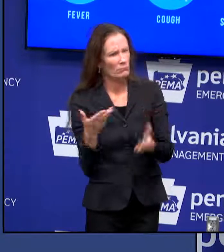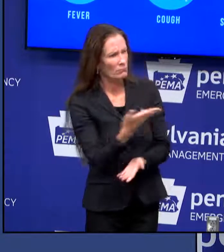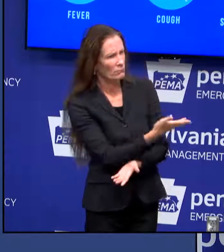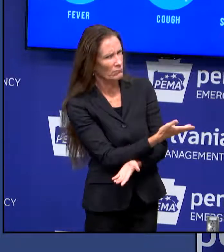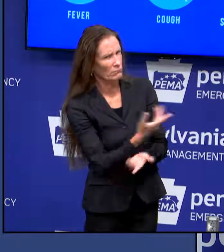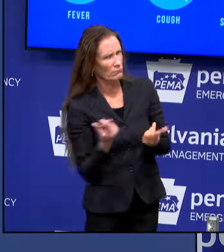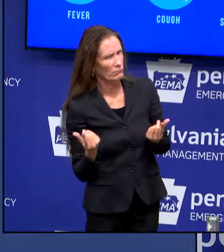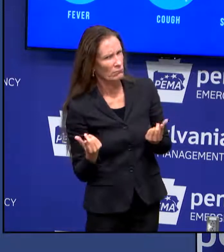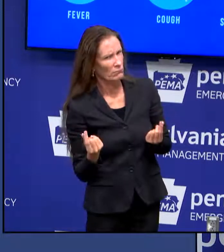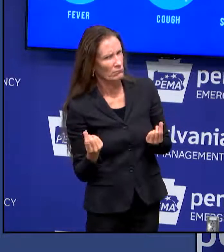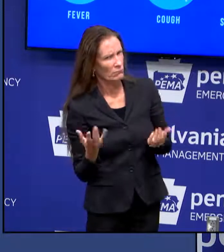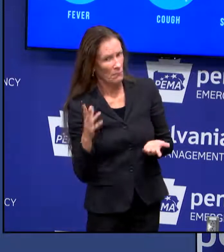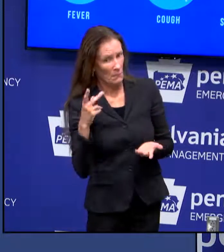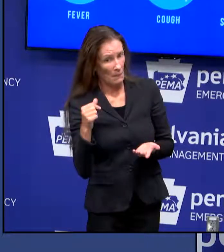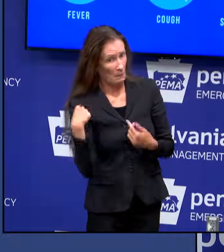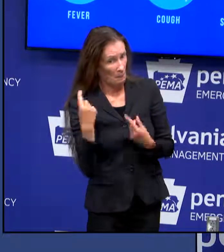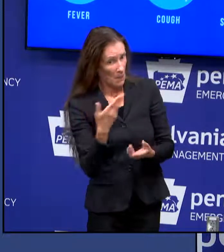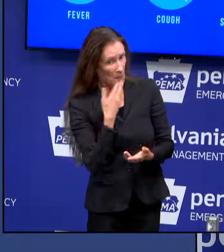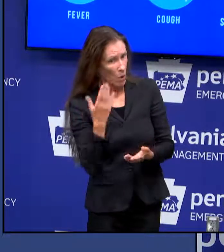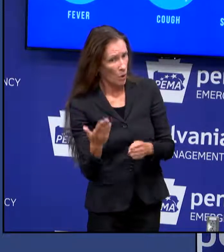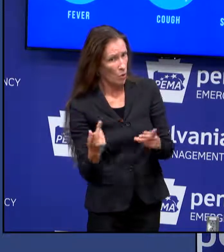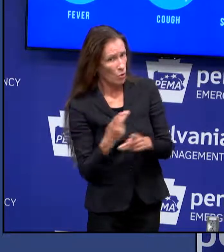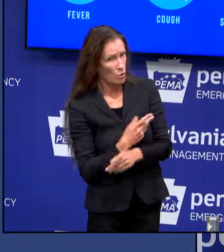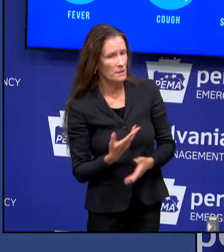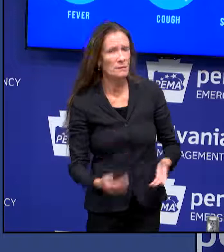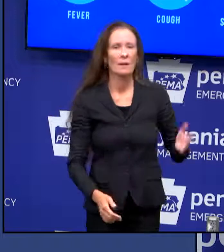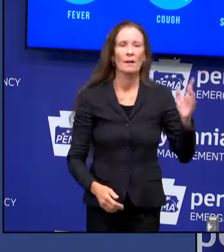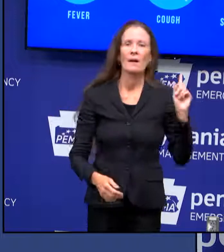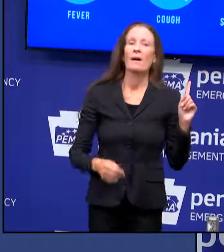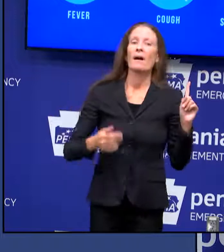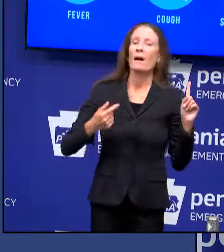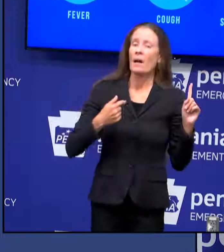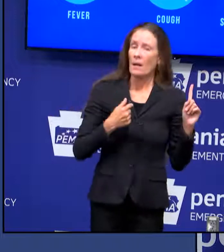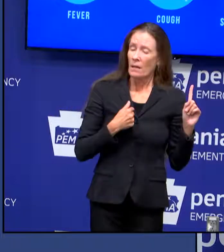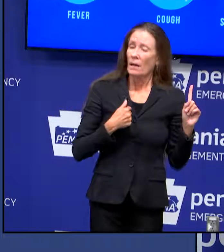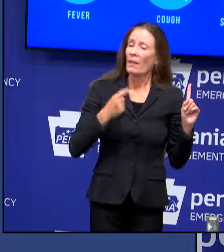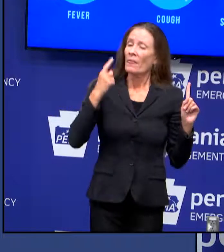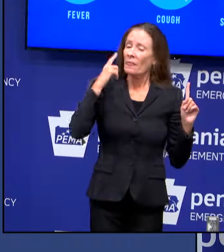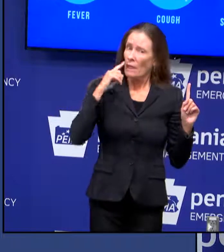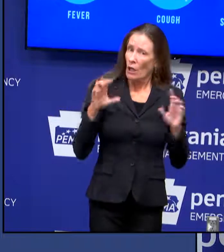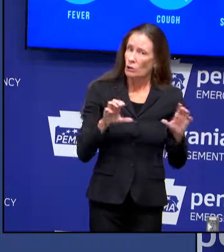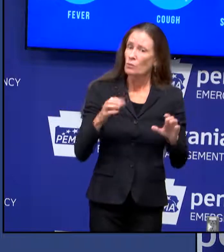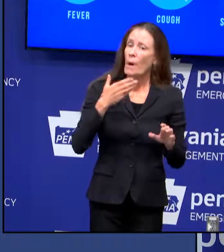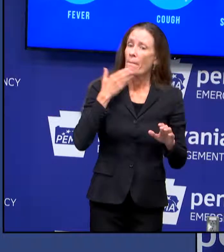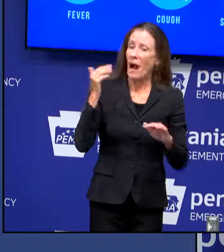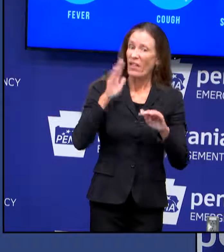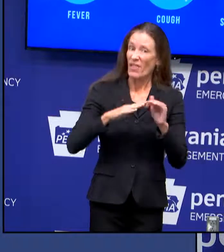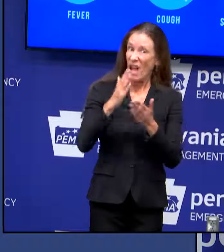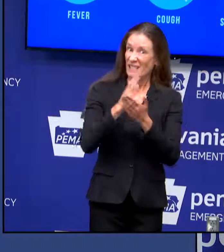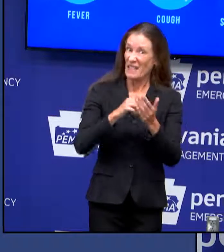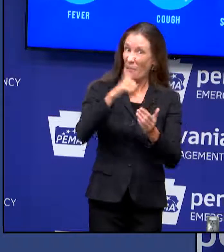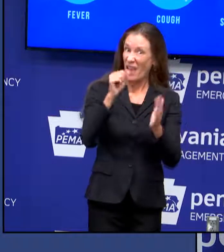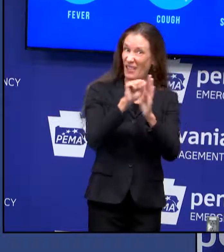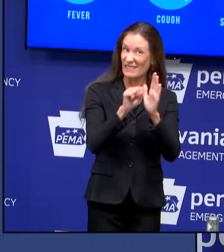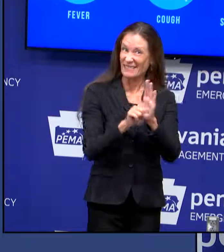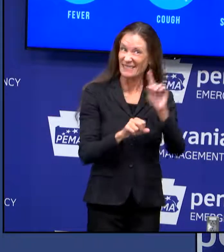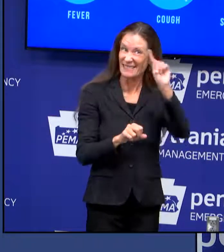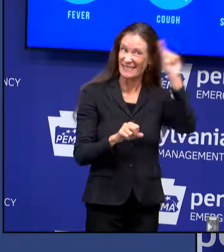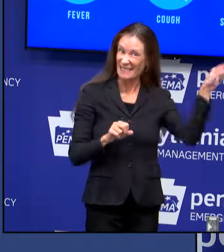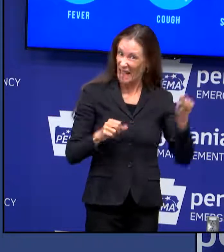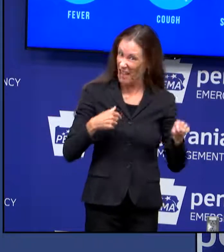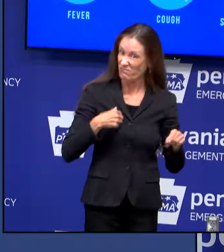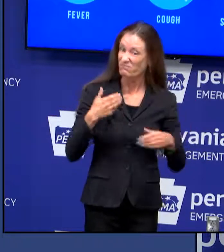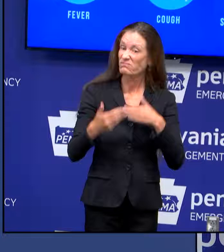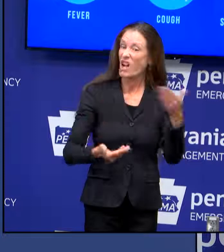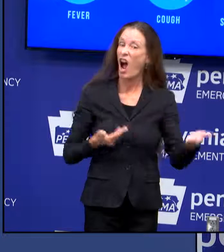the information I get. We continue to hire more people, invest in new technology, but you're absolutely